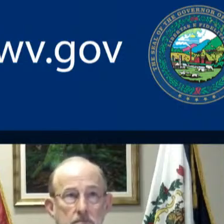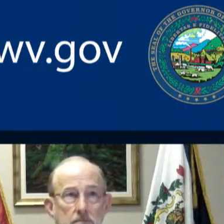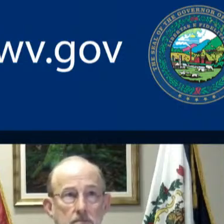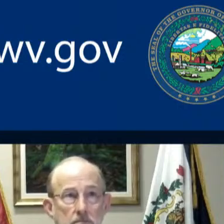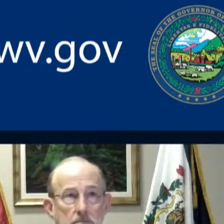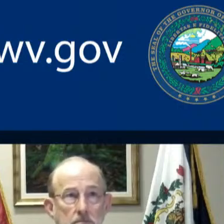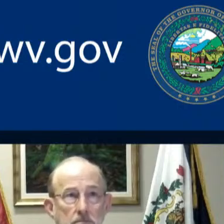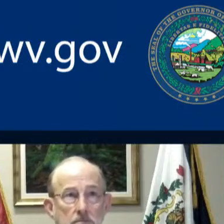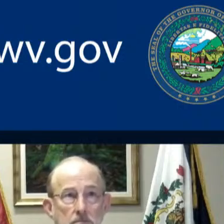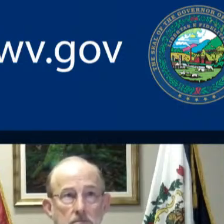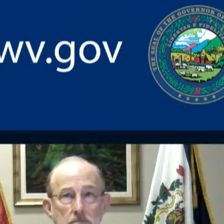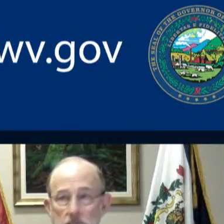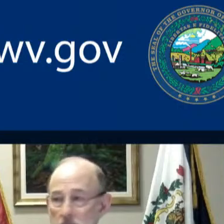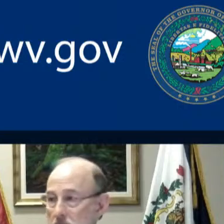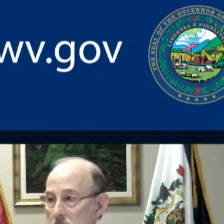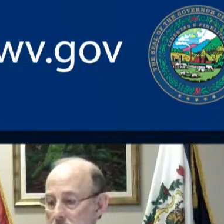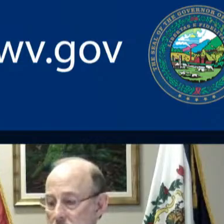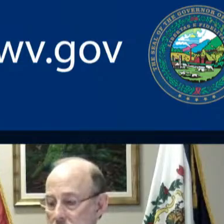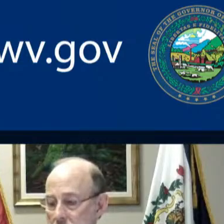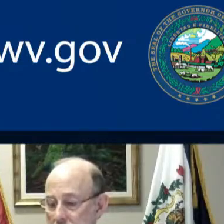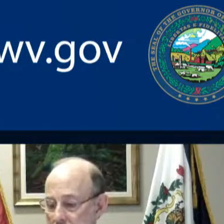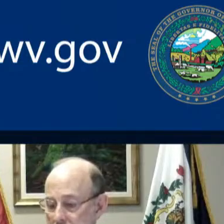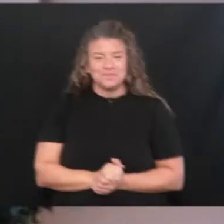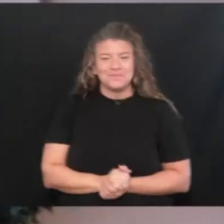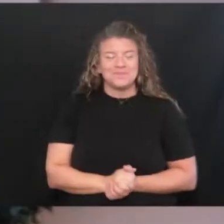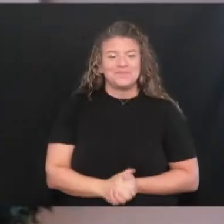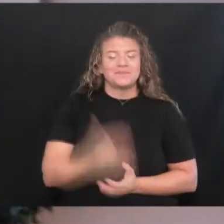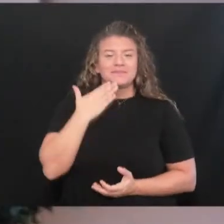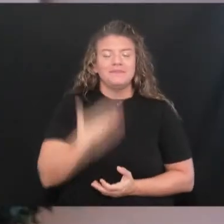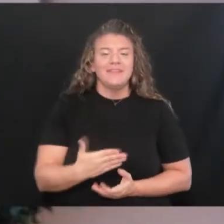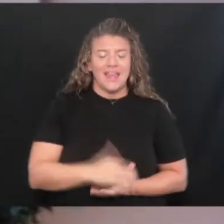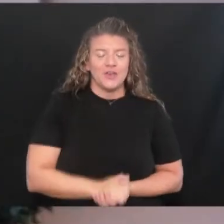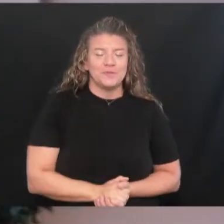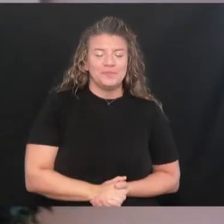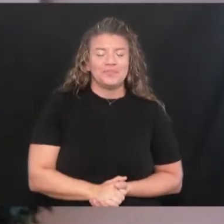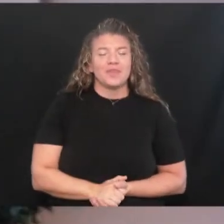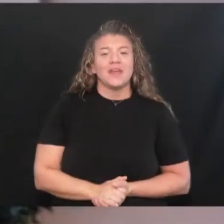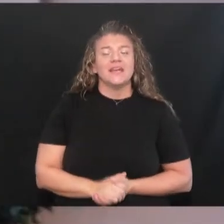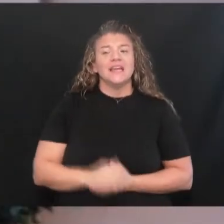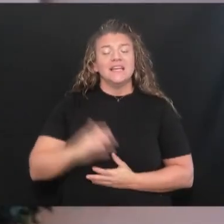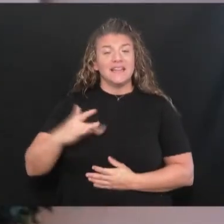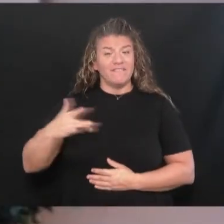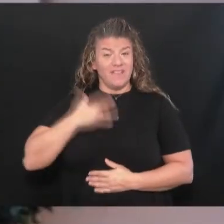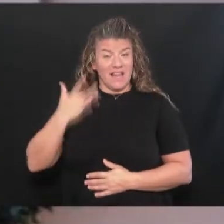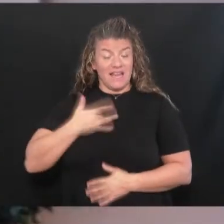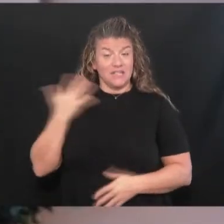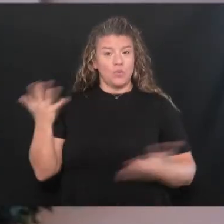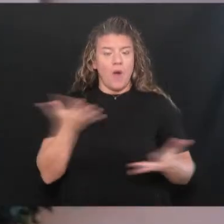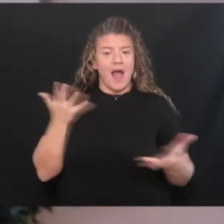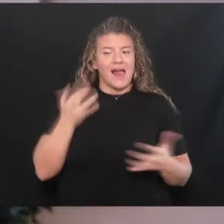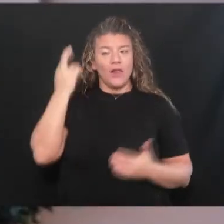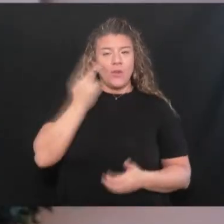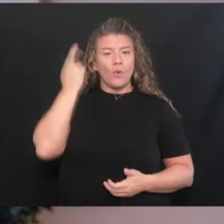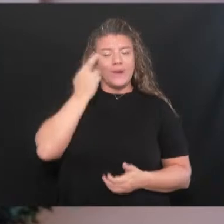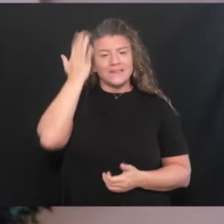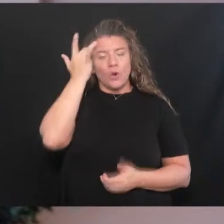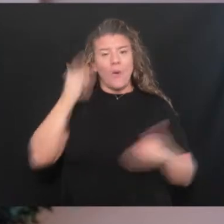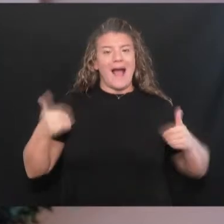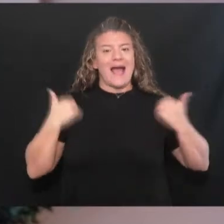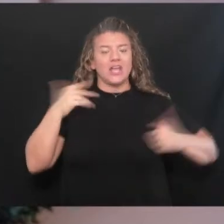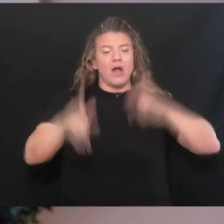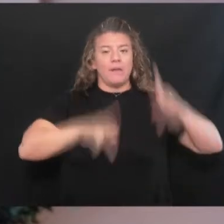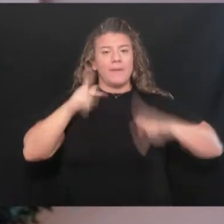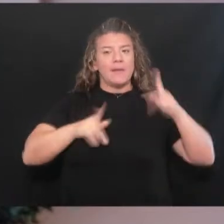to get this one. All right, Governor, thank you. And thank you, Paul. The feeling is at this point, the reason why young people are